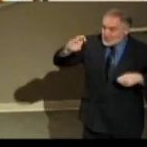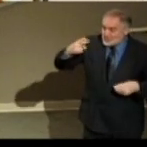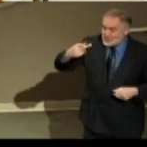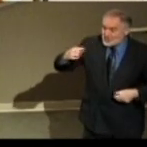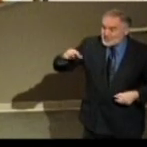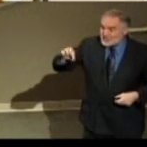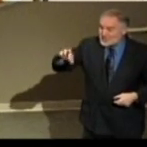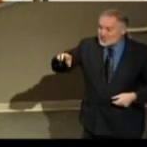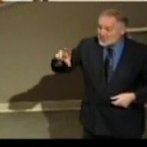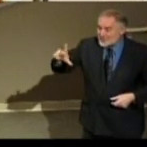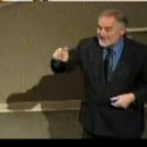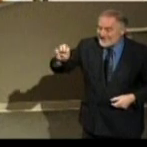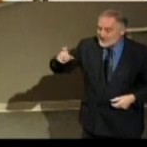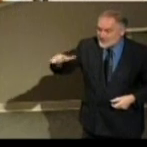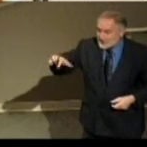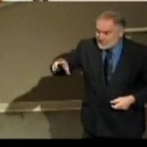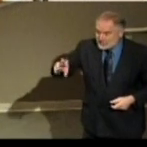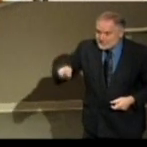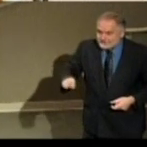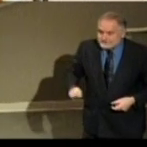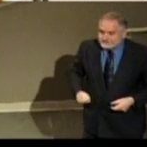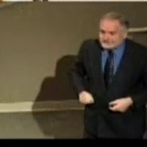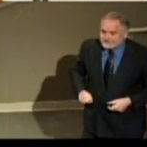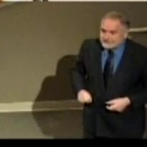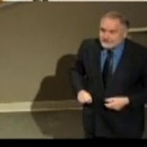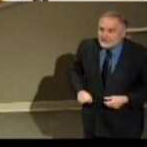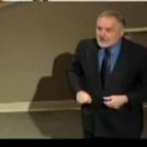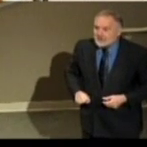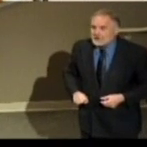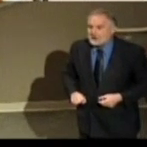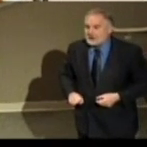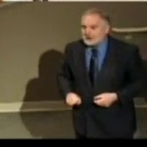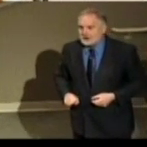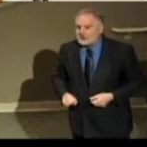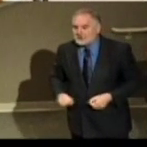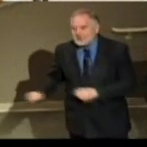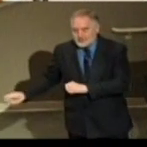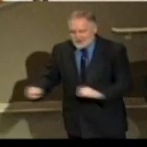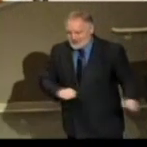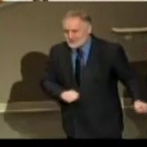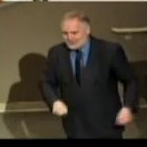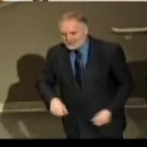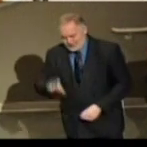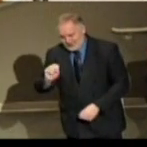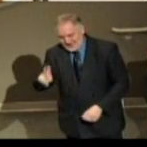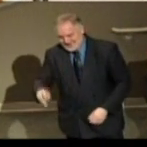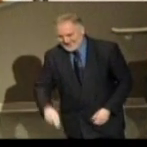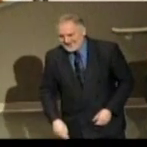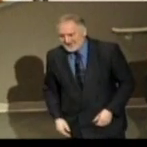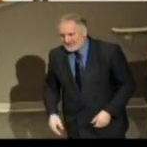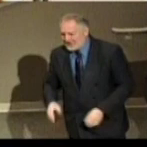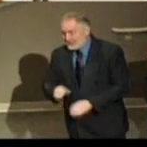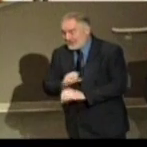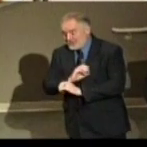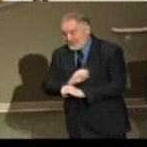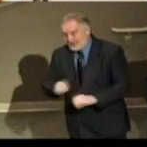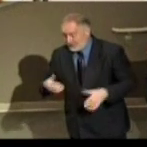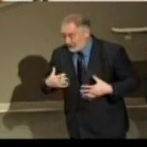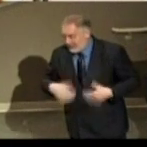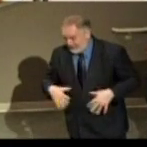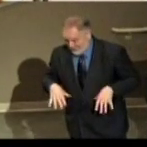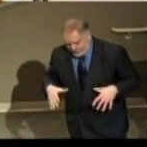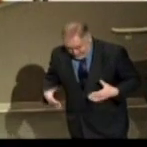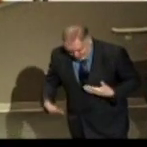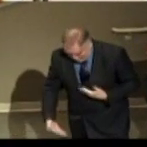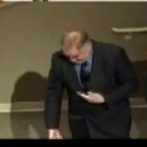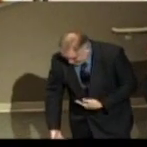cheerleaders. They're not really there to lead cheers. Number one, they have next to nothing on. And